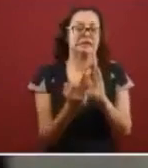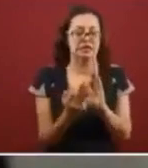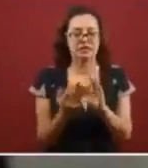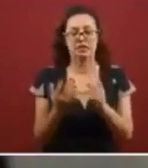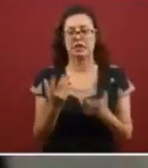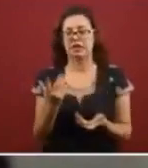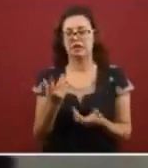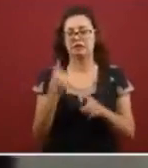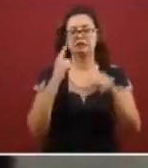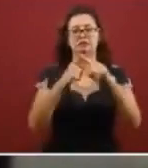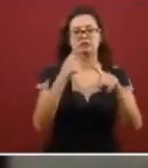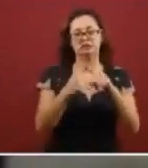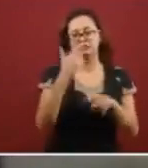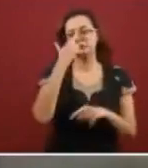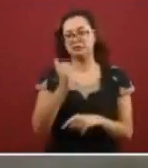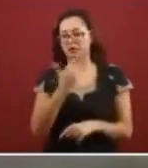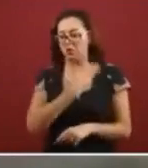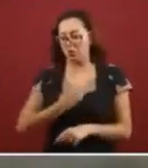regarding